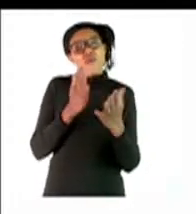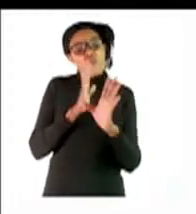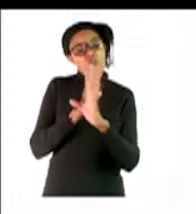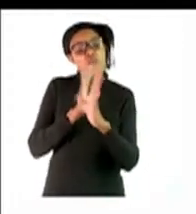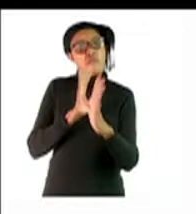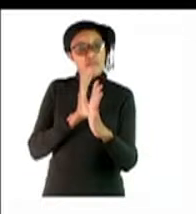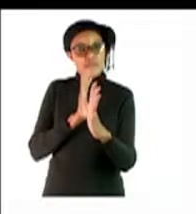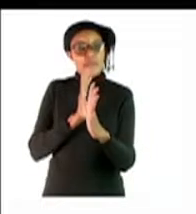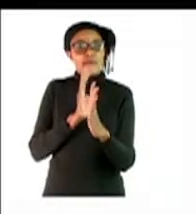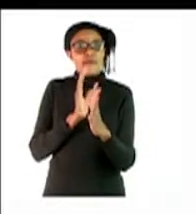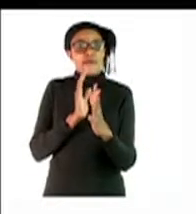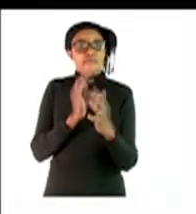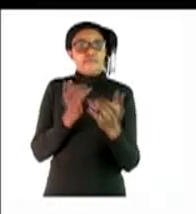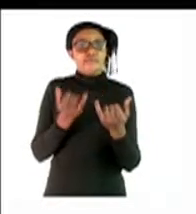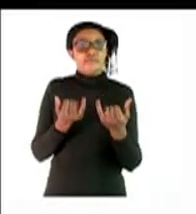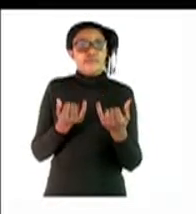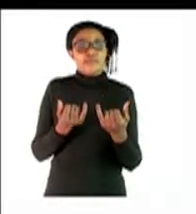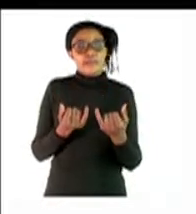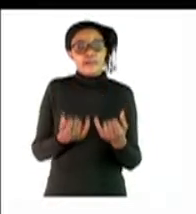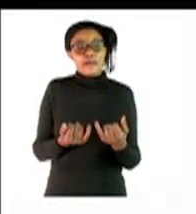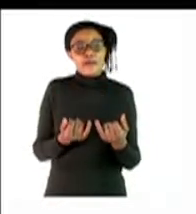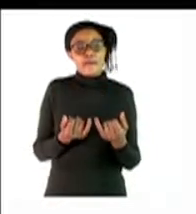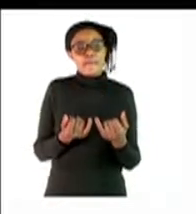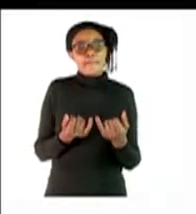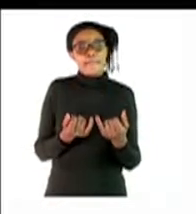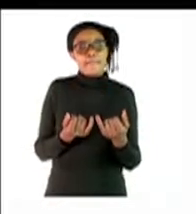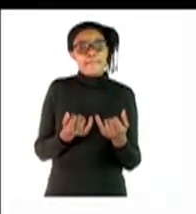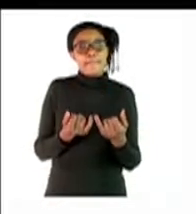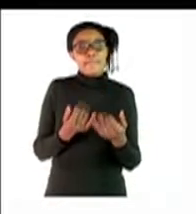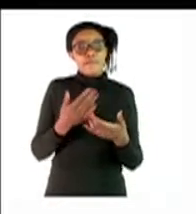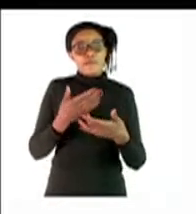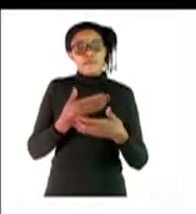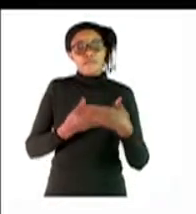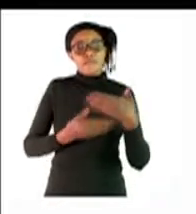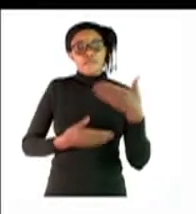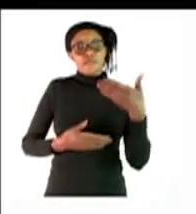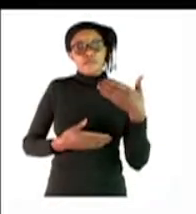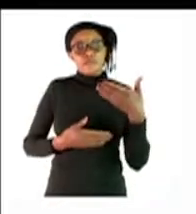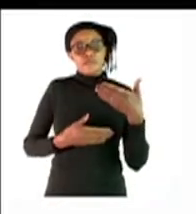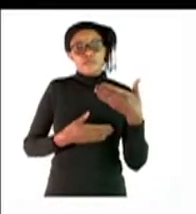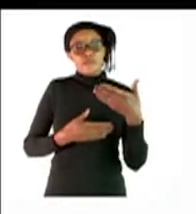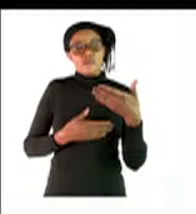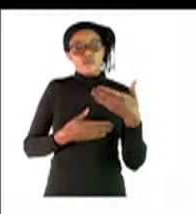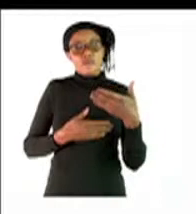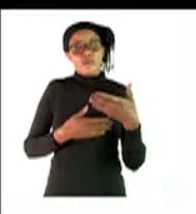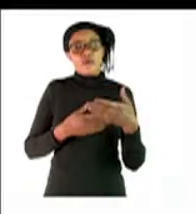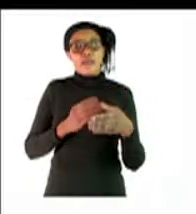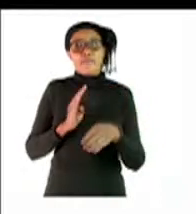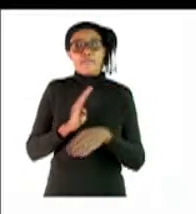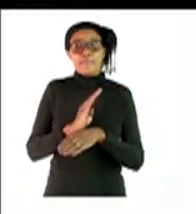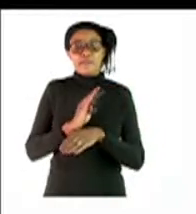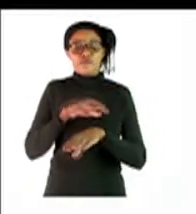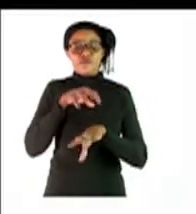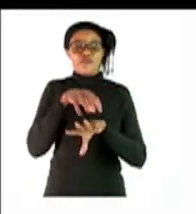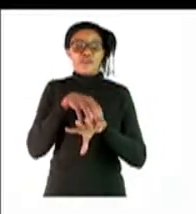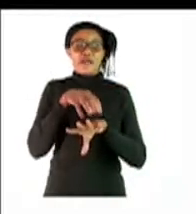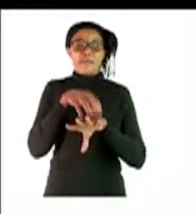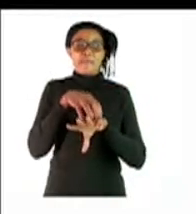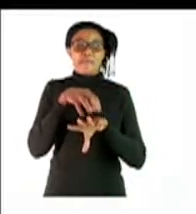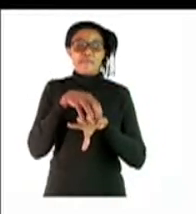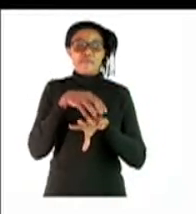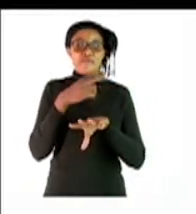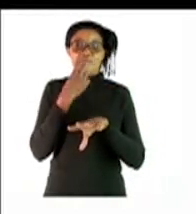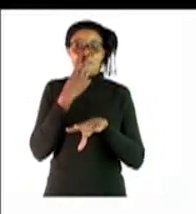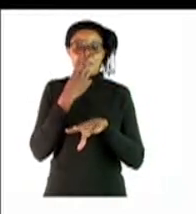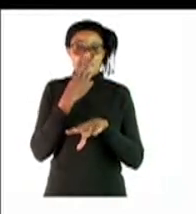Now, in this case, or on this page, we are busy with cupcakes. And we have to